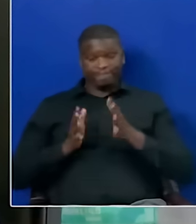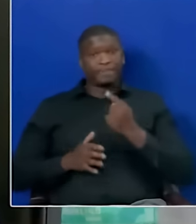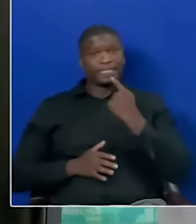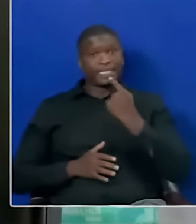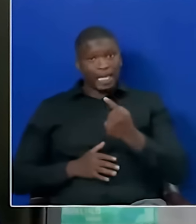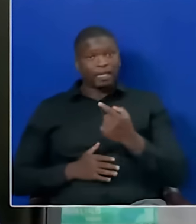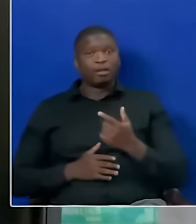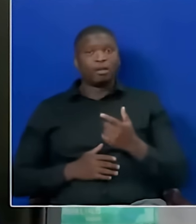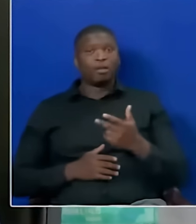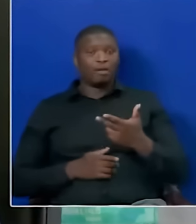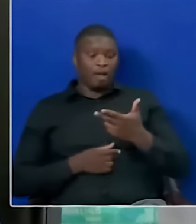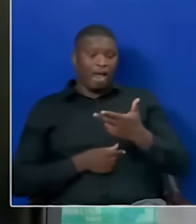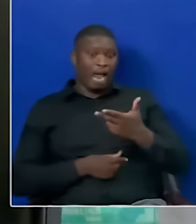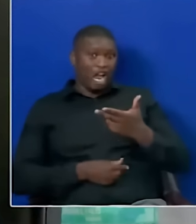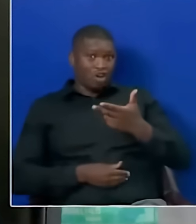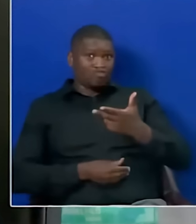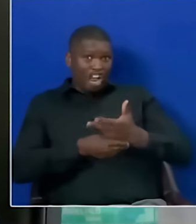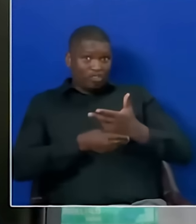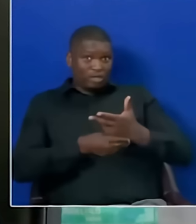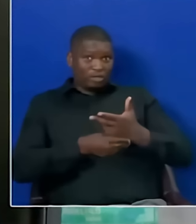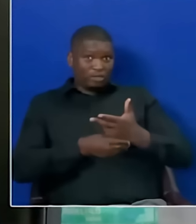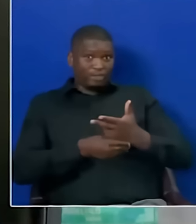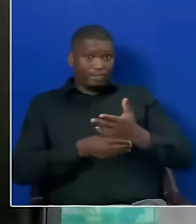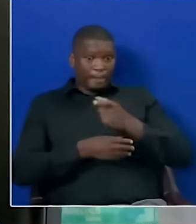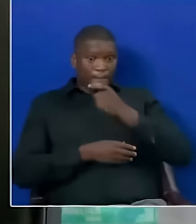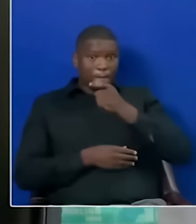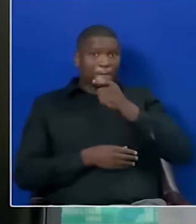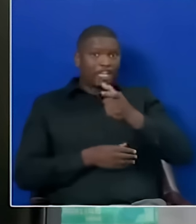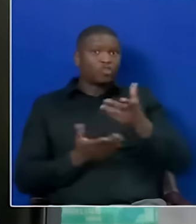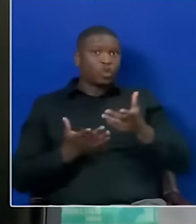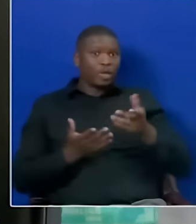cases mentioned in 3.4, I've cycled the